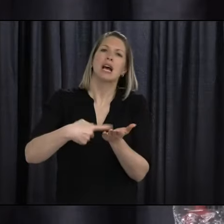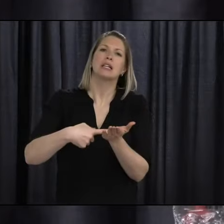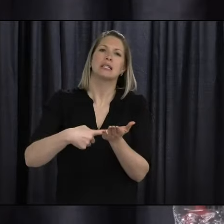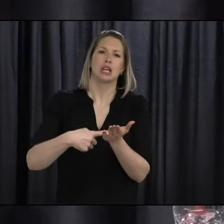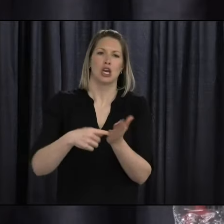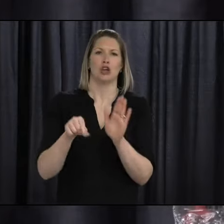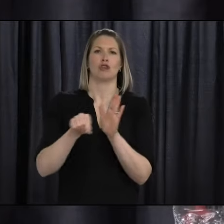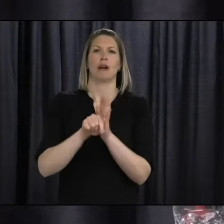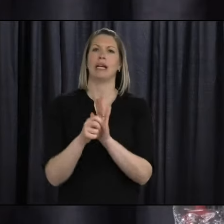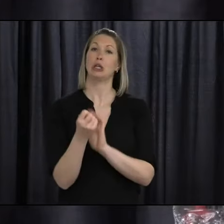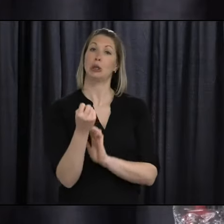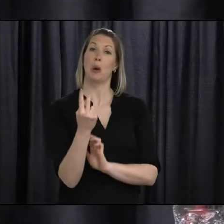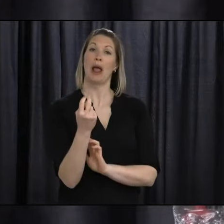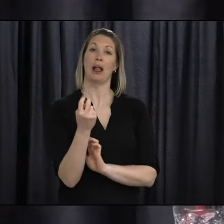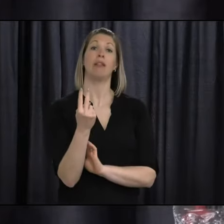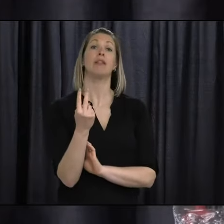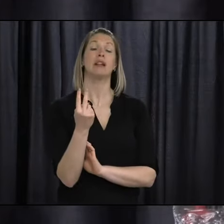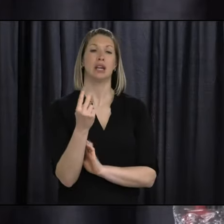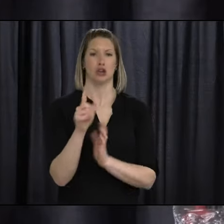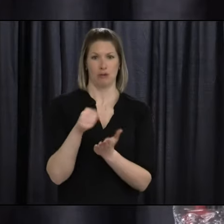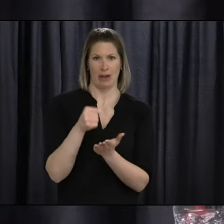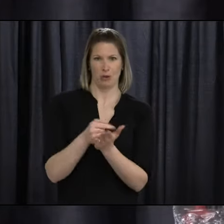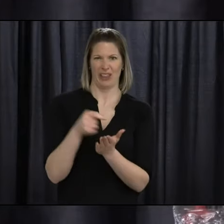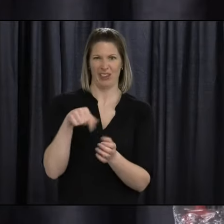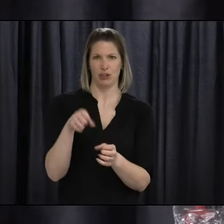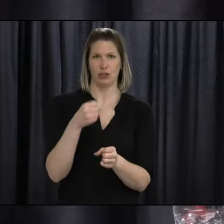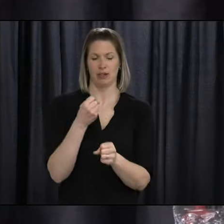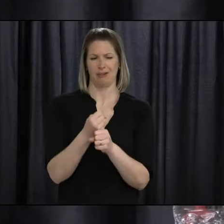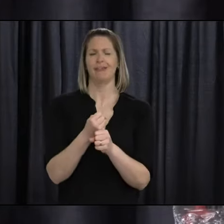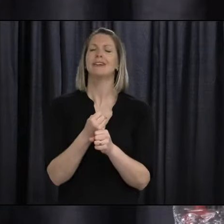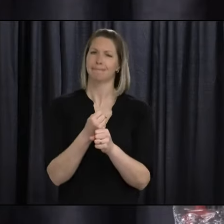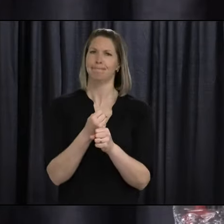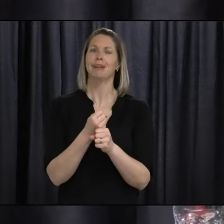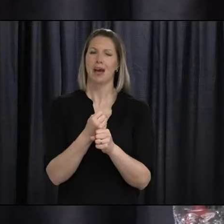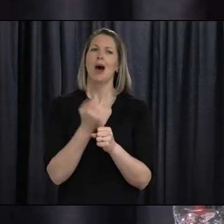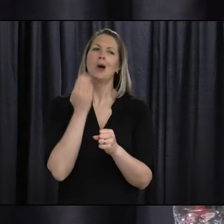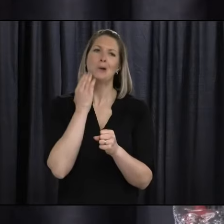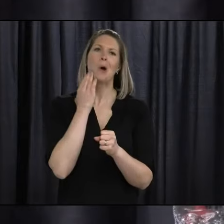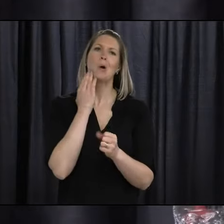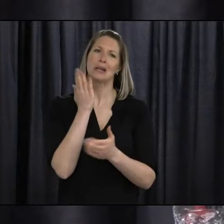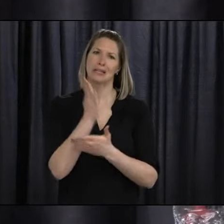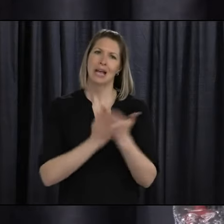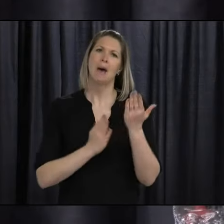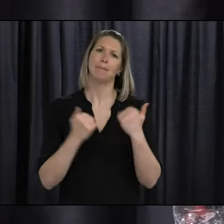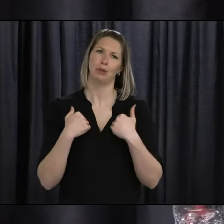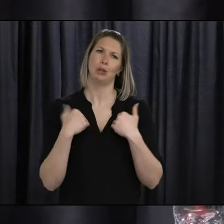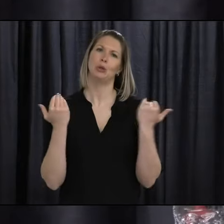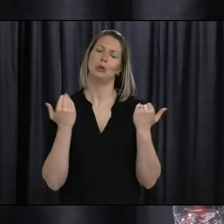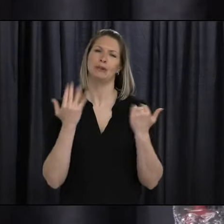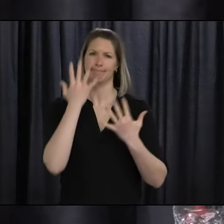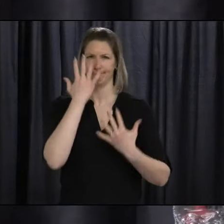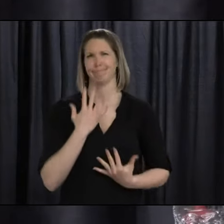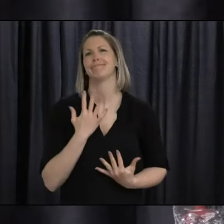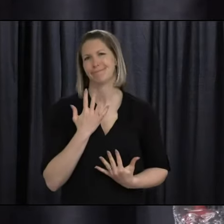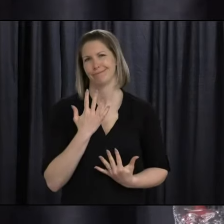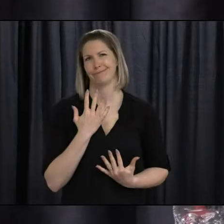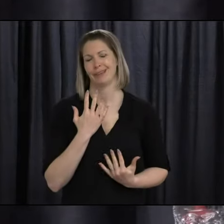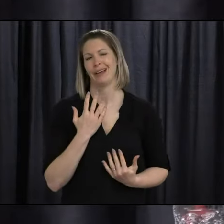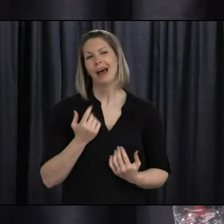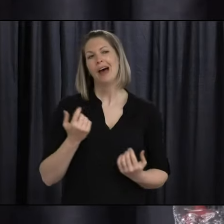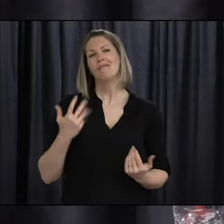my own district, and I'm sure I'm not alone. And I think it's worth just reflecting on some of the local innovative ways to try and